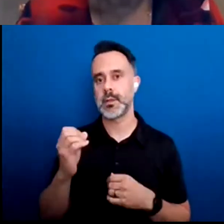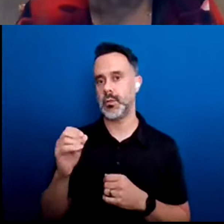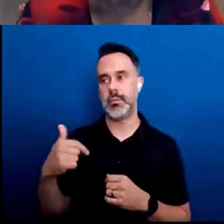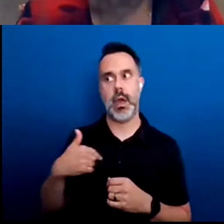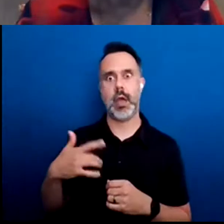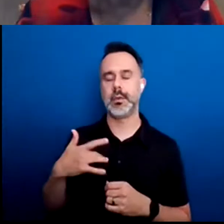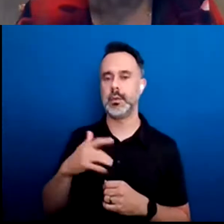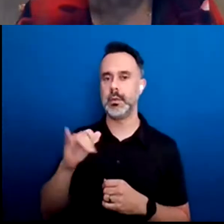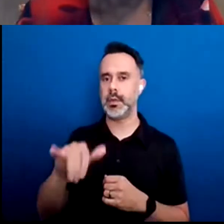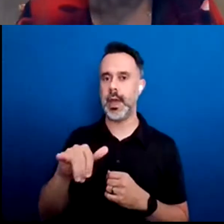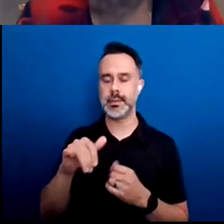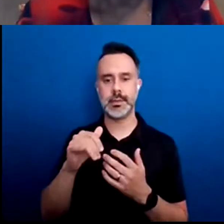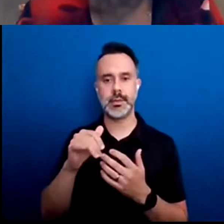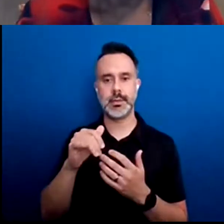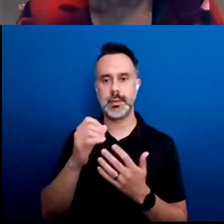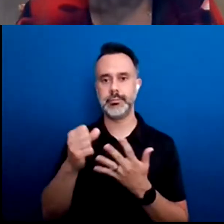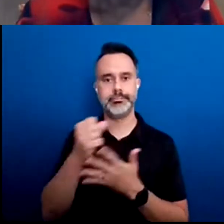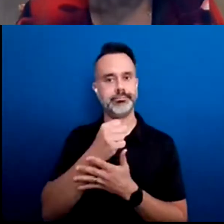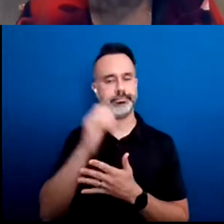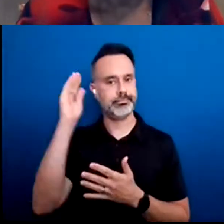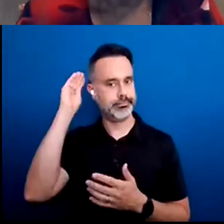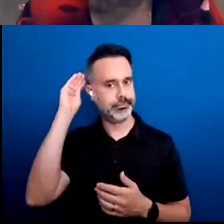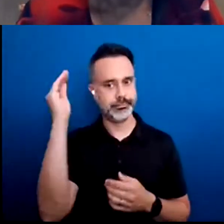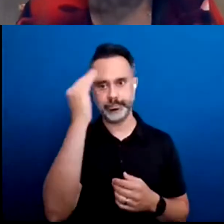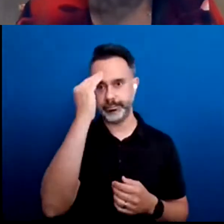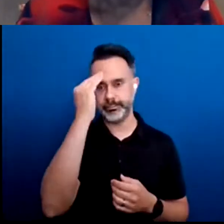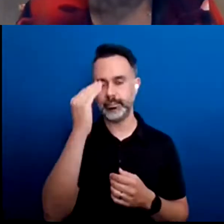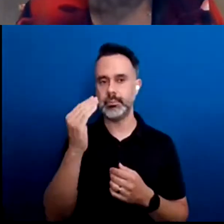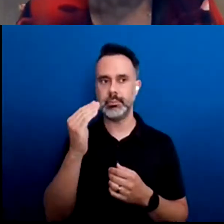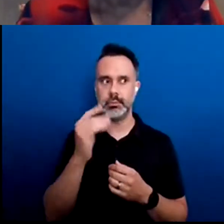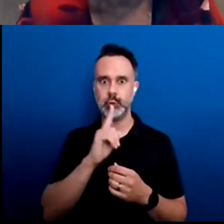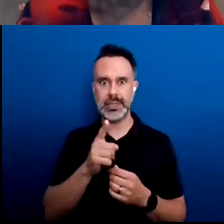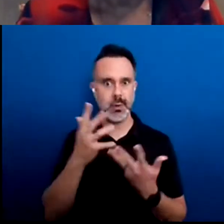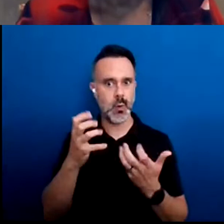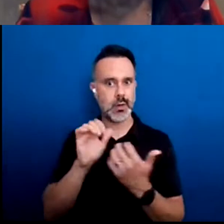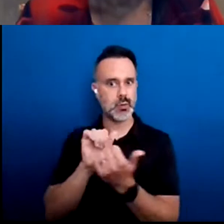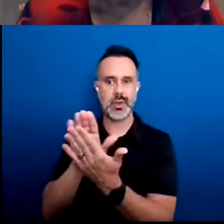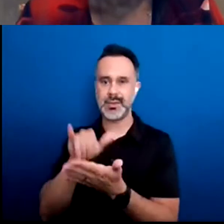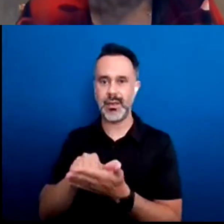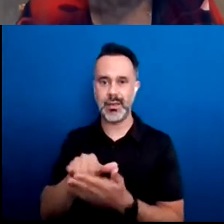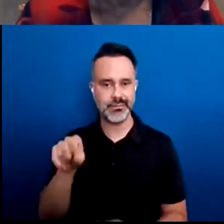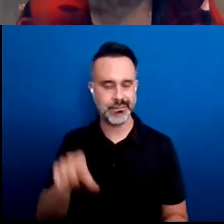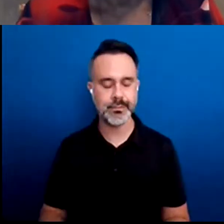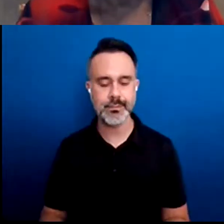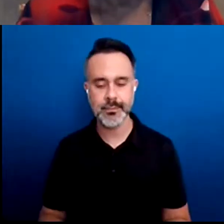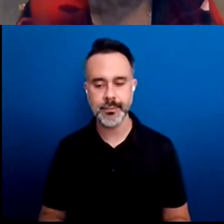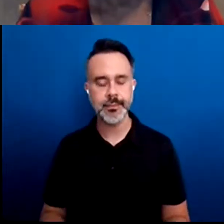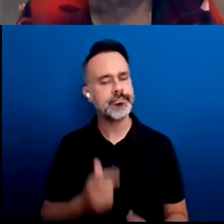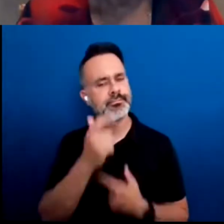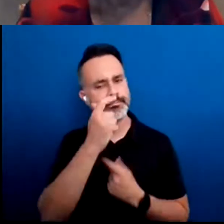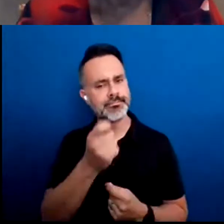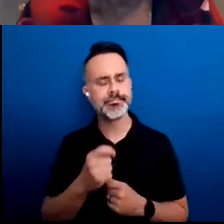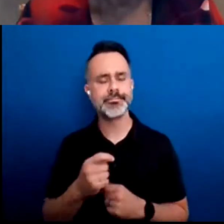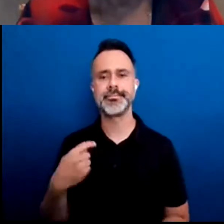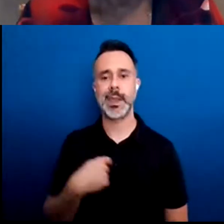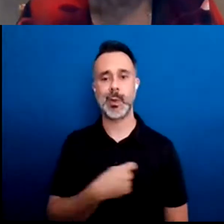in people's mind and trying to get things done. I can tell you that it's interesting. You know, we also